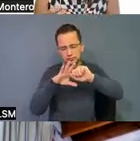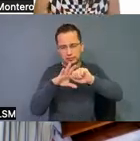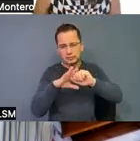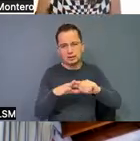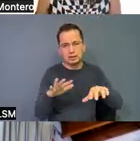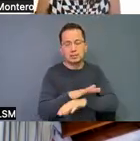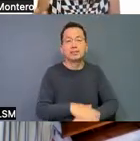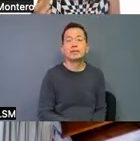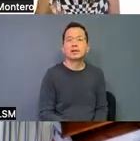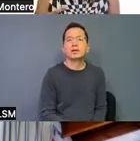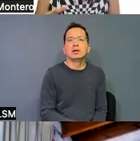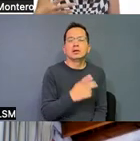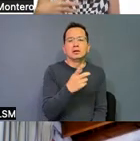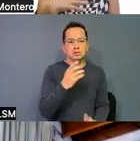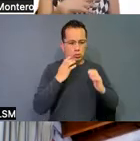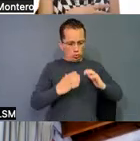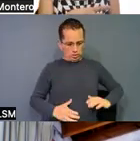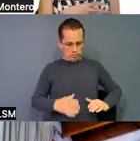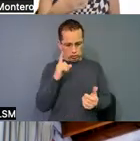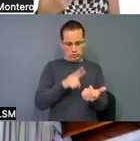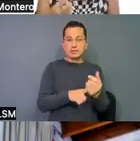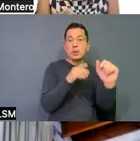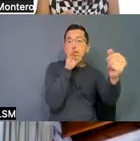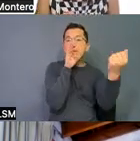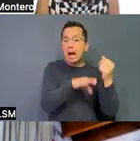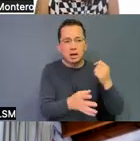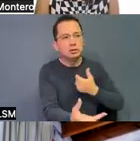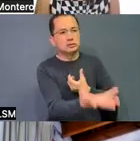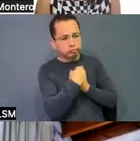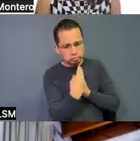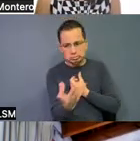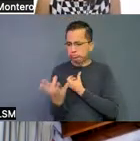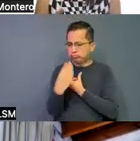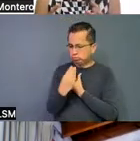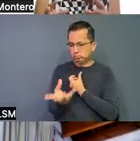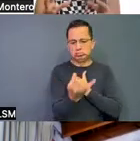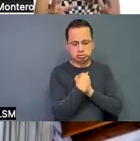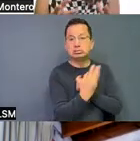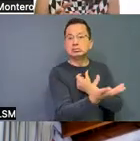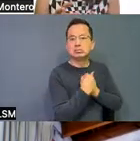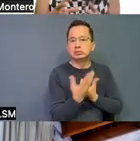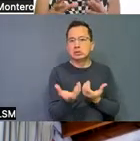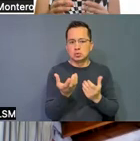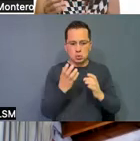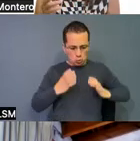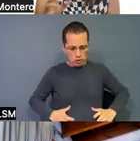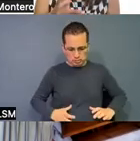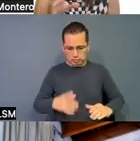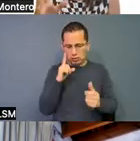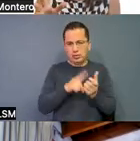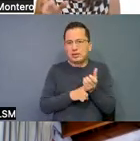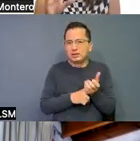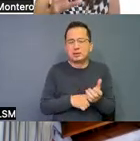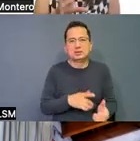itself, the emotions are stuck inside the organs and the cells. And this starts altering something that is